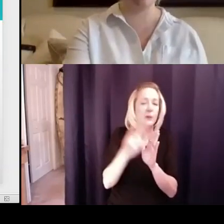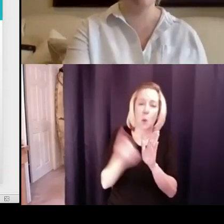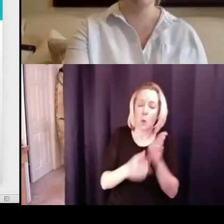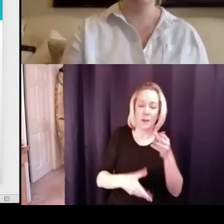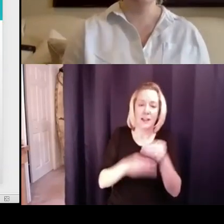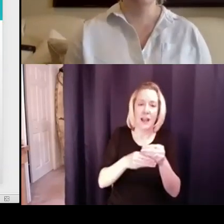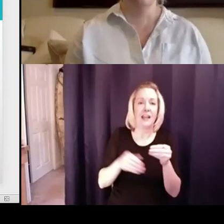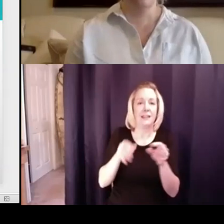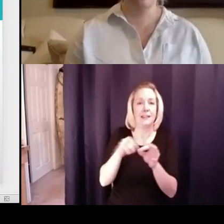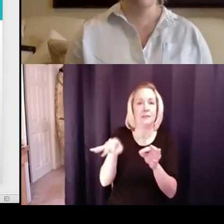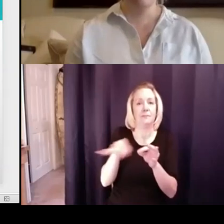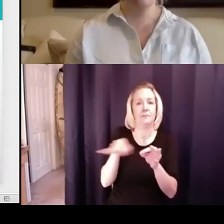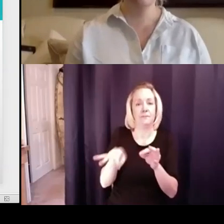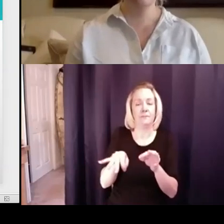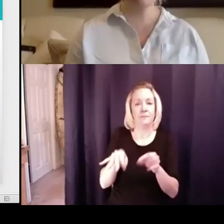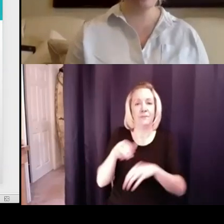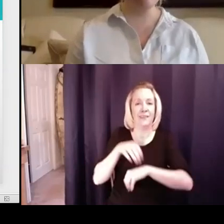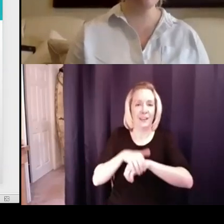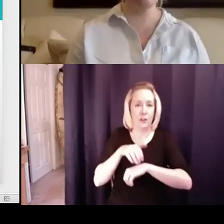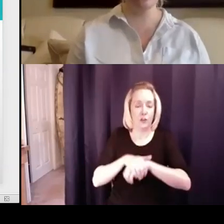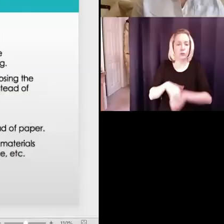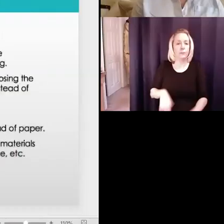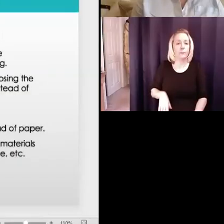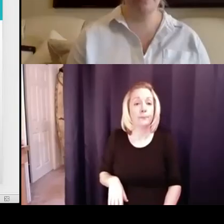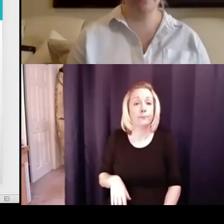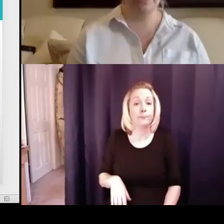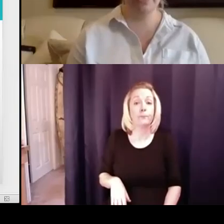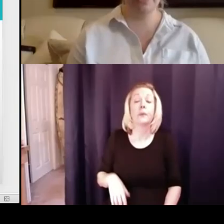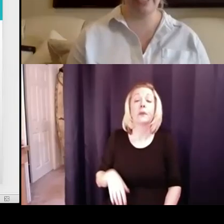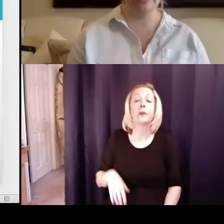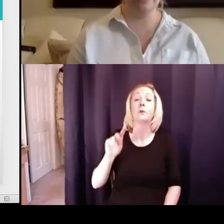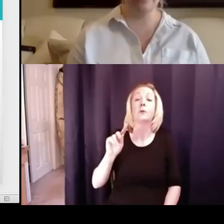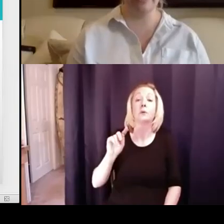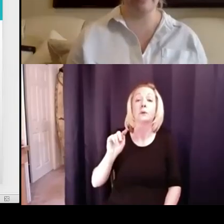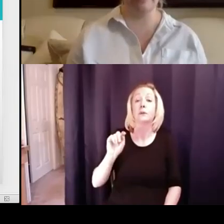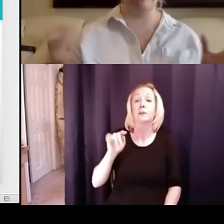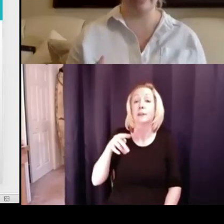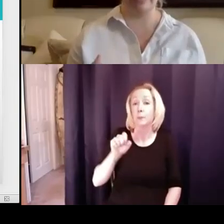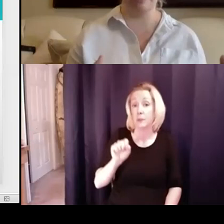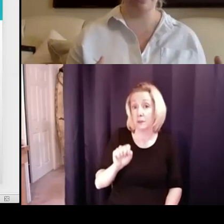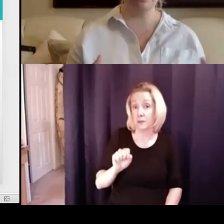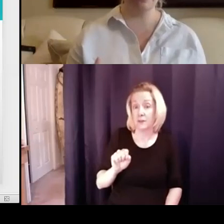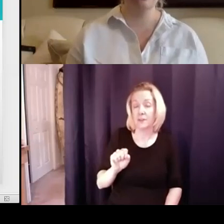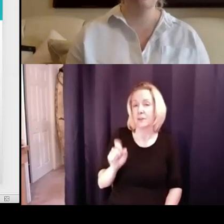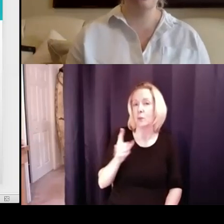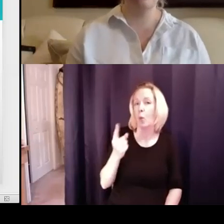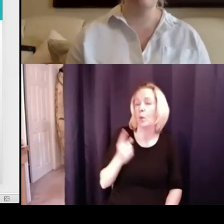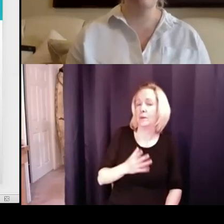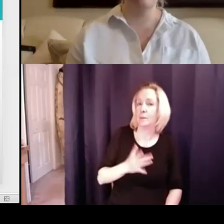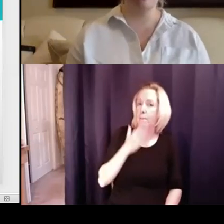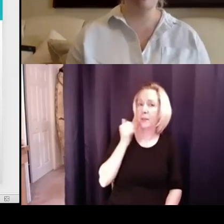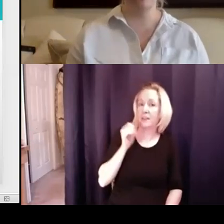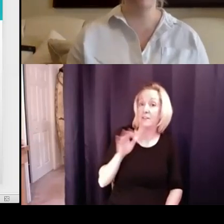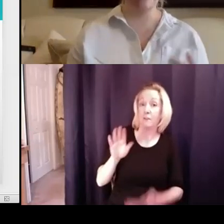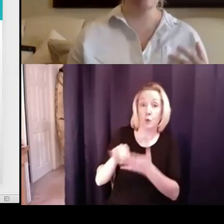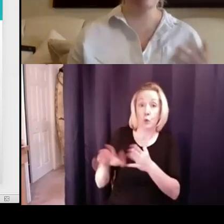objects. So some tips, it's really helpful if you include your child in making the book. So